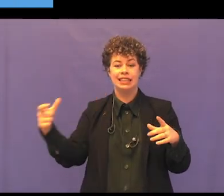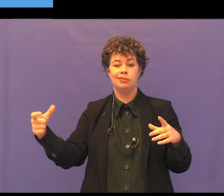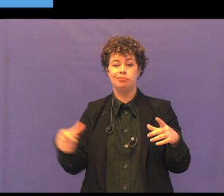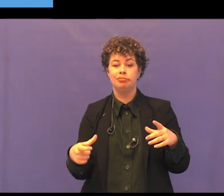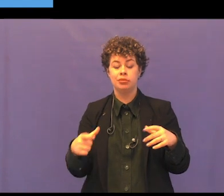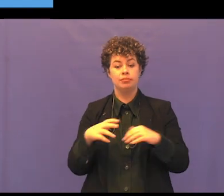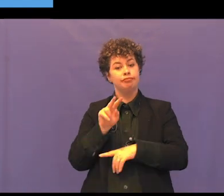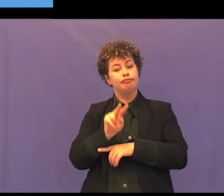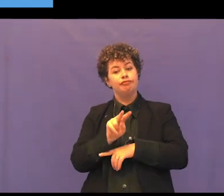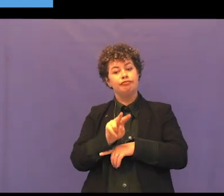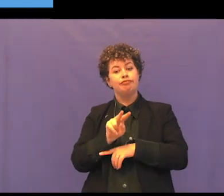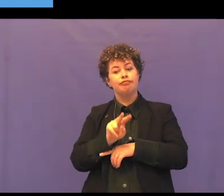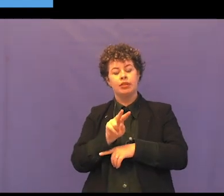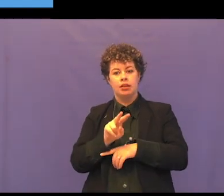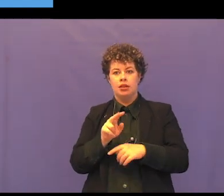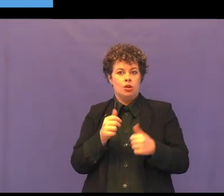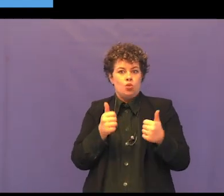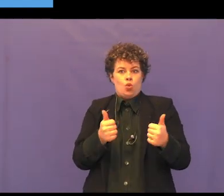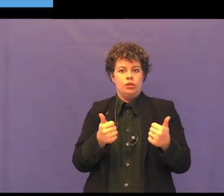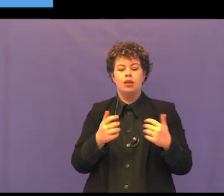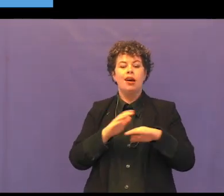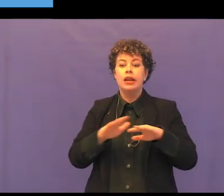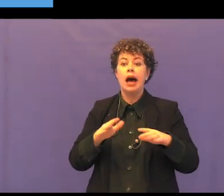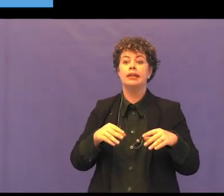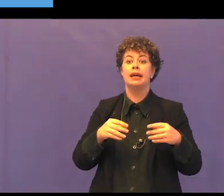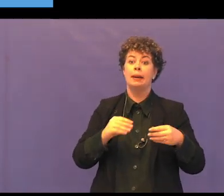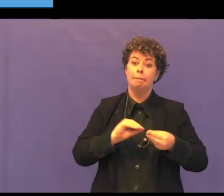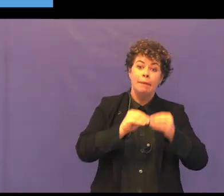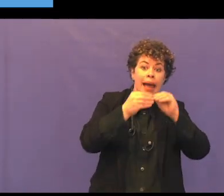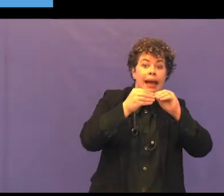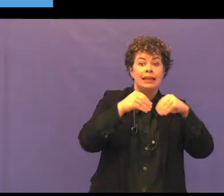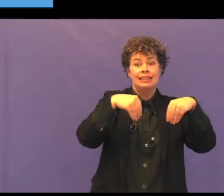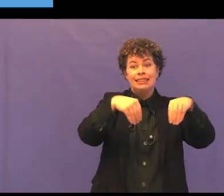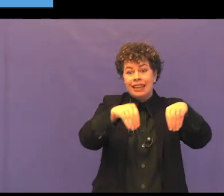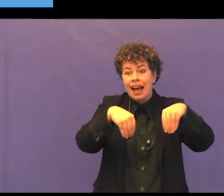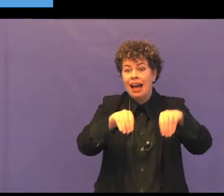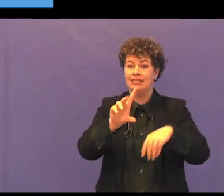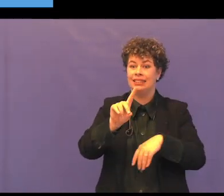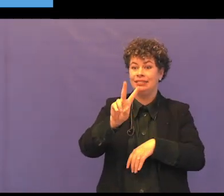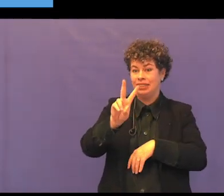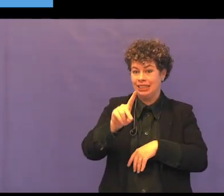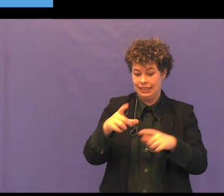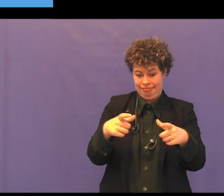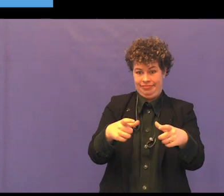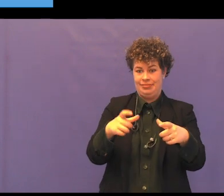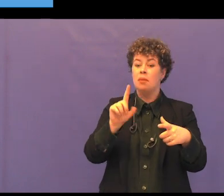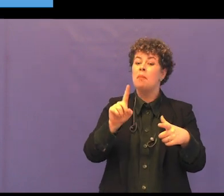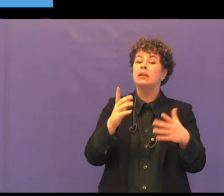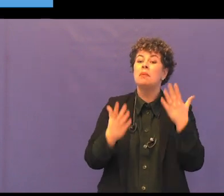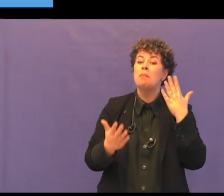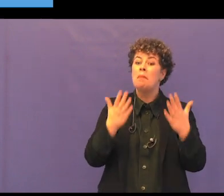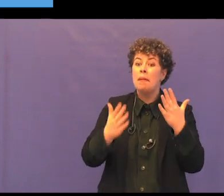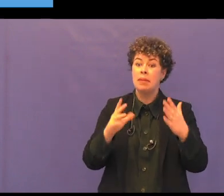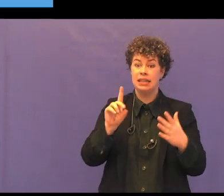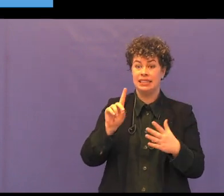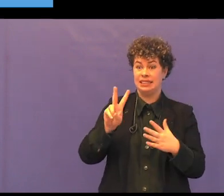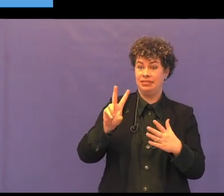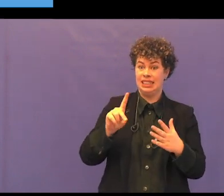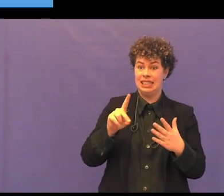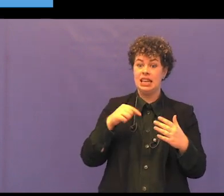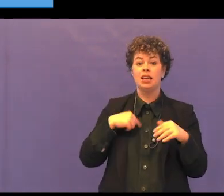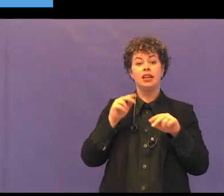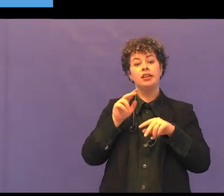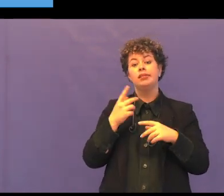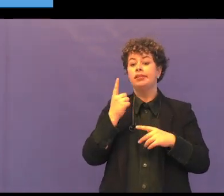the DVD that you buy, you might look at it several times over the course of your lifetime, but when